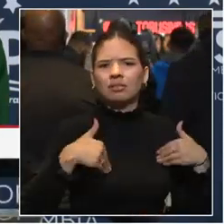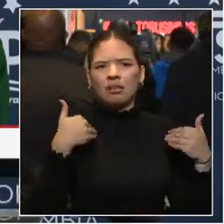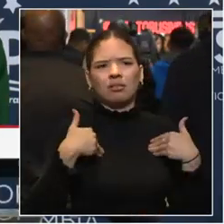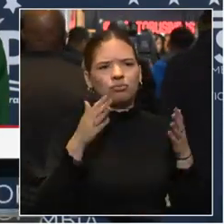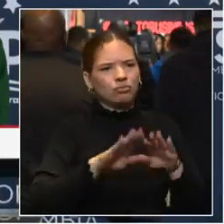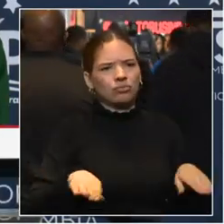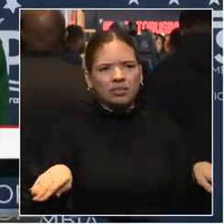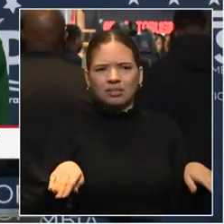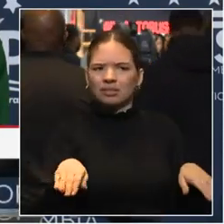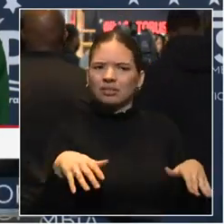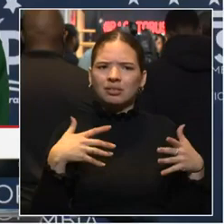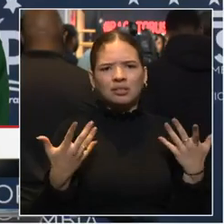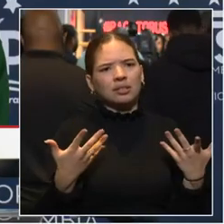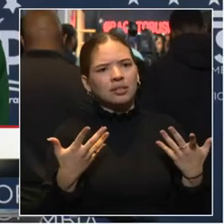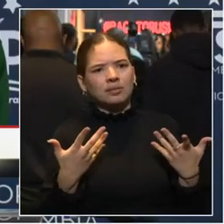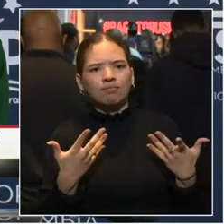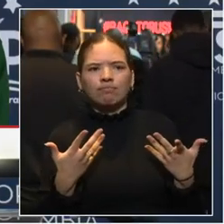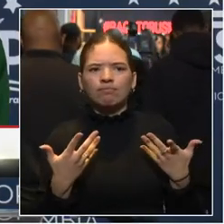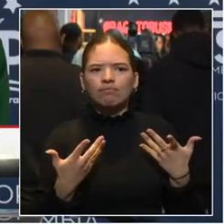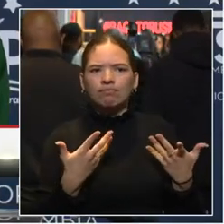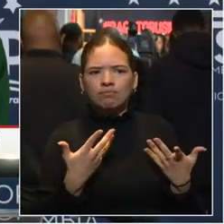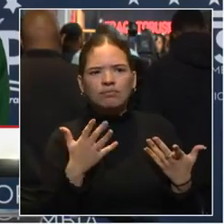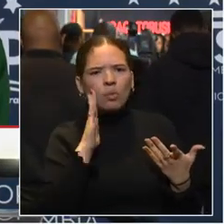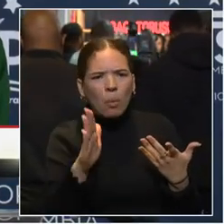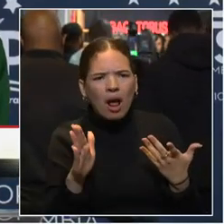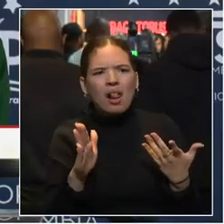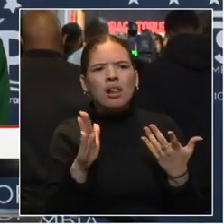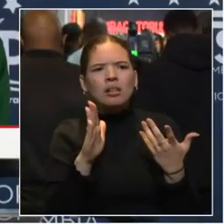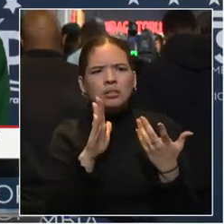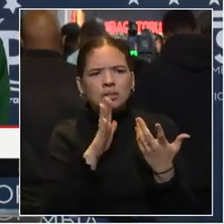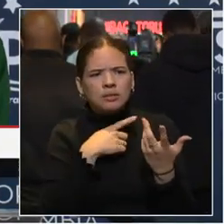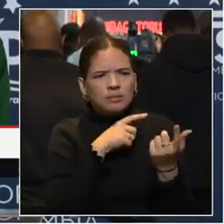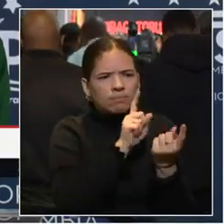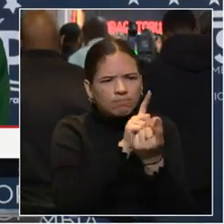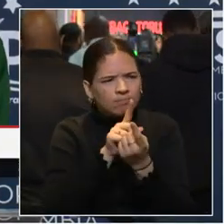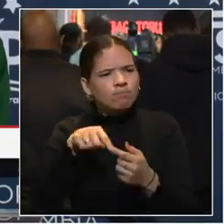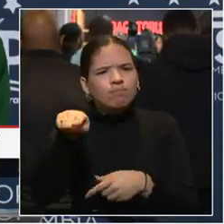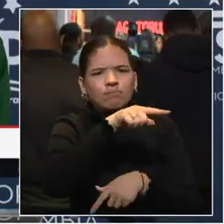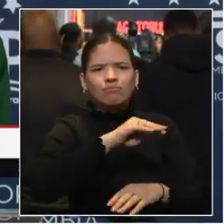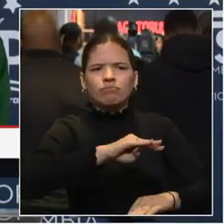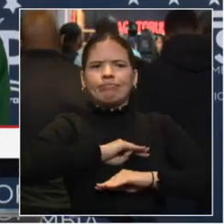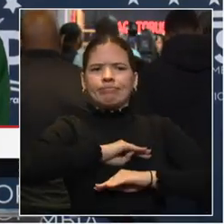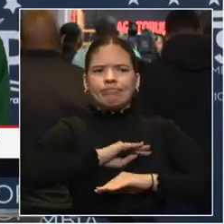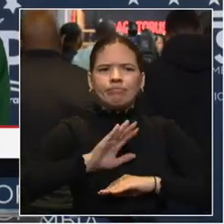kids exactly where we are. This is universal. You don't get turned